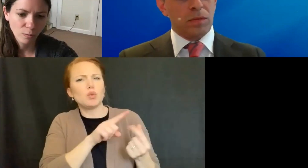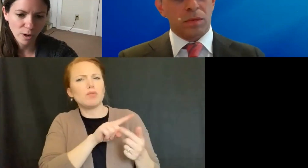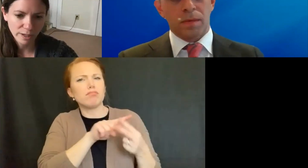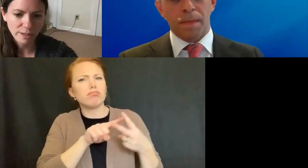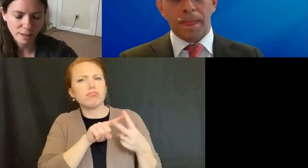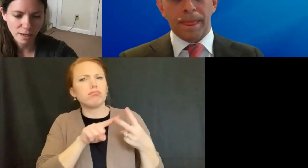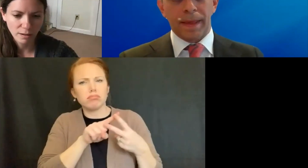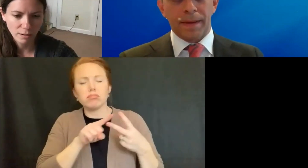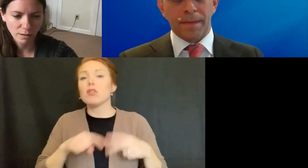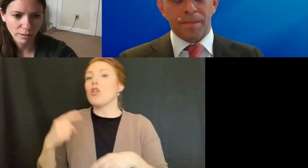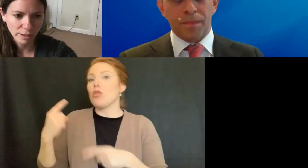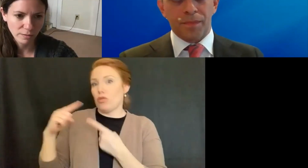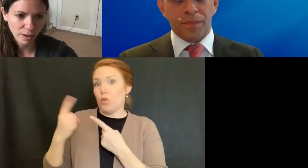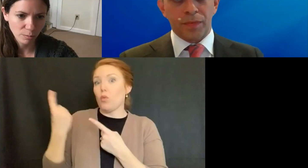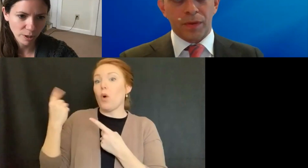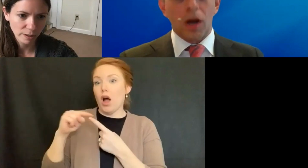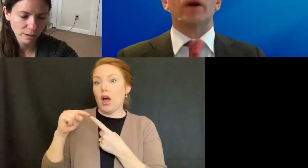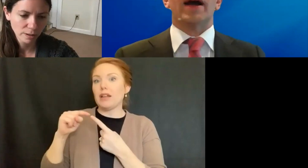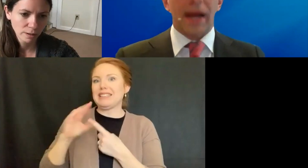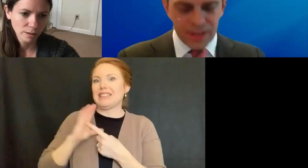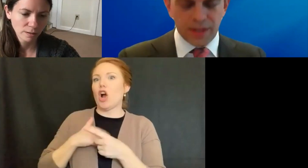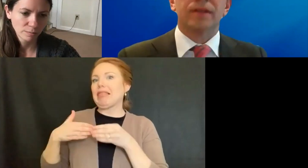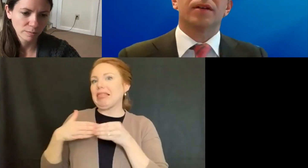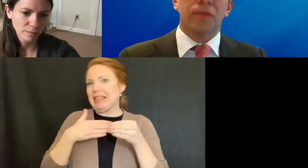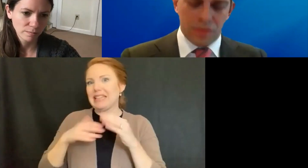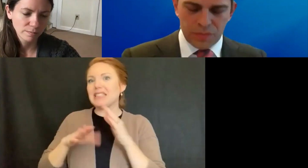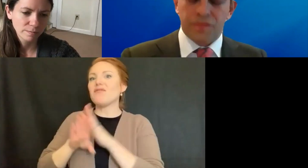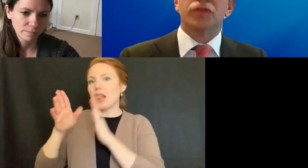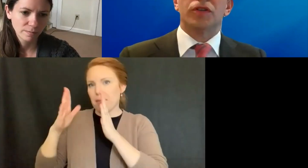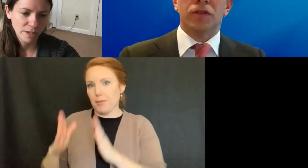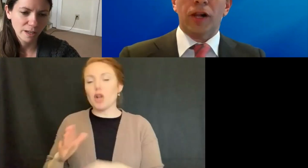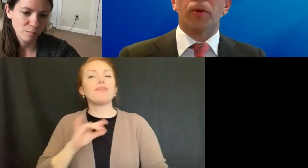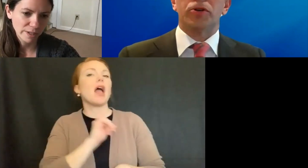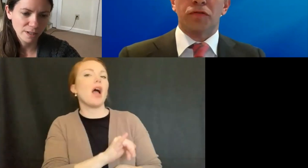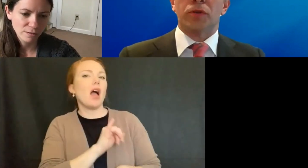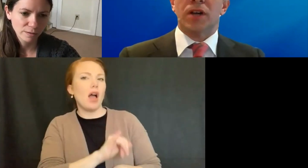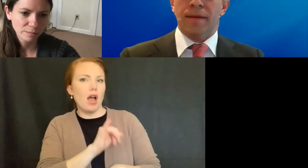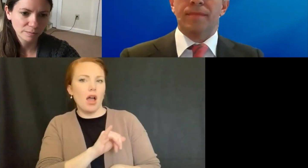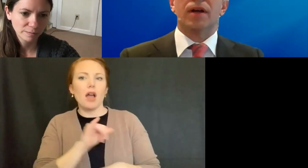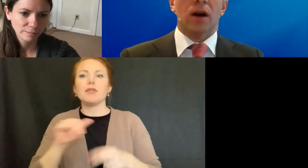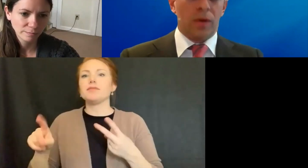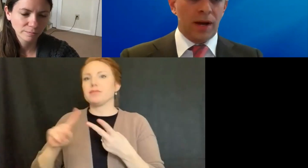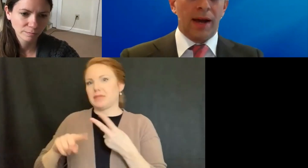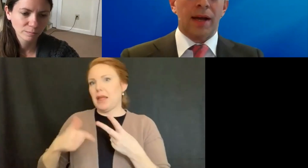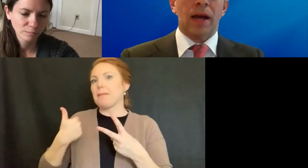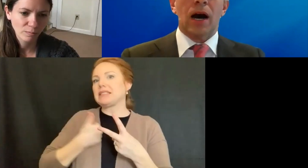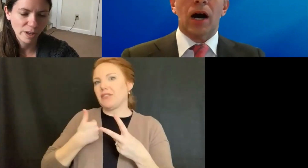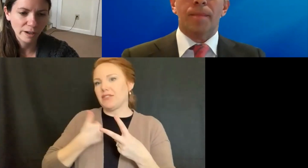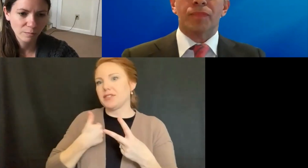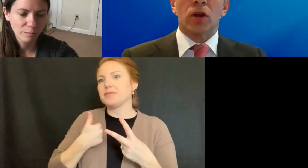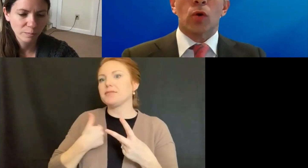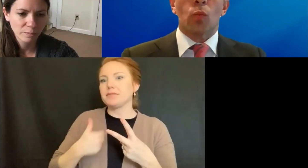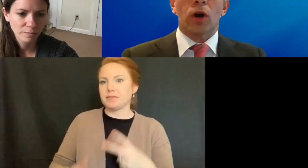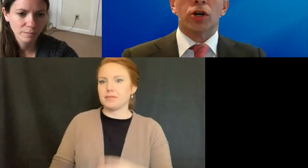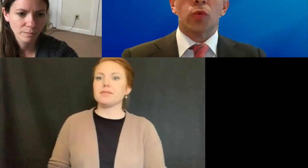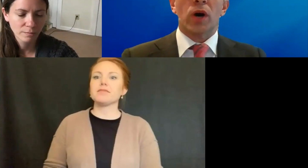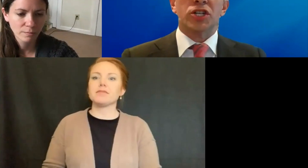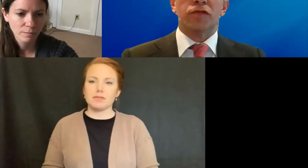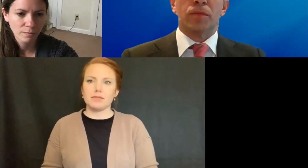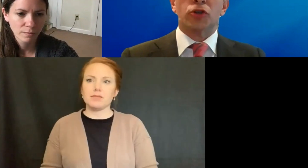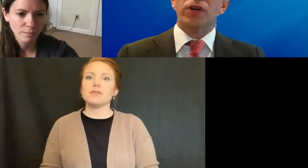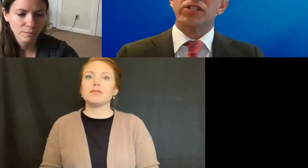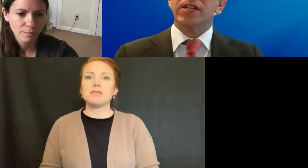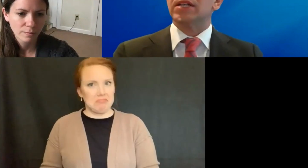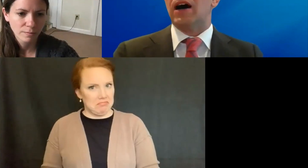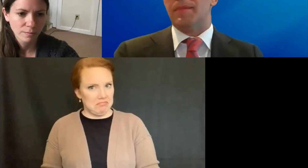So the one is our lead developer. Okay, I see. So and the developers are full-time. Okay. Yeah. a good